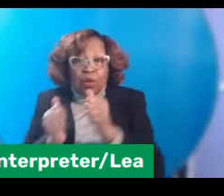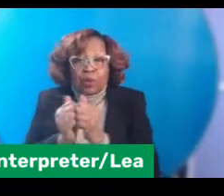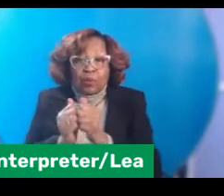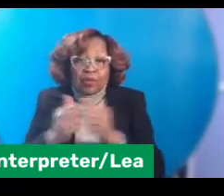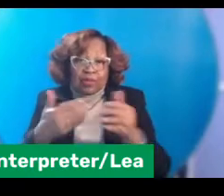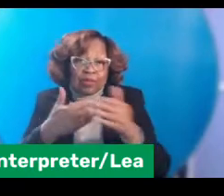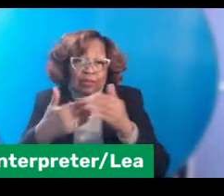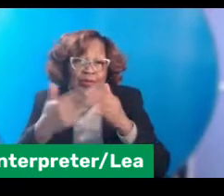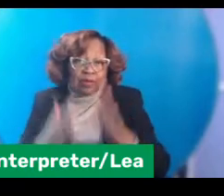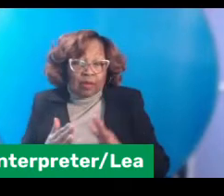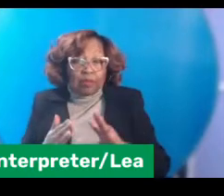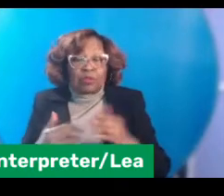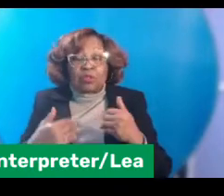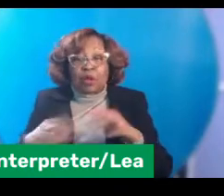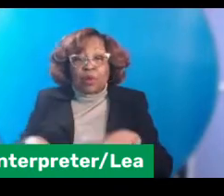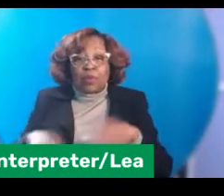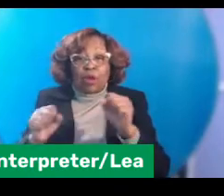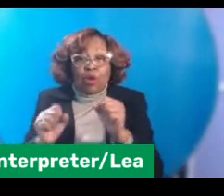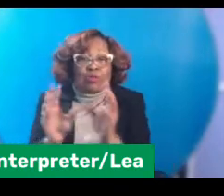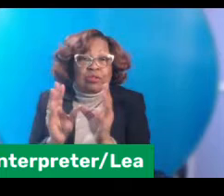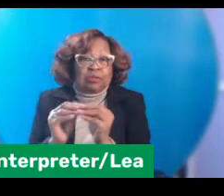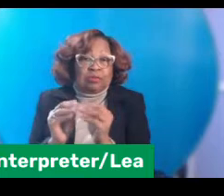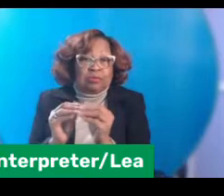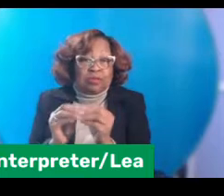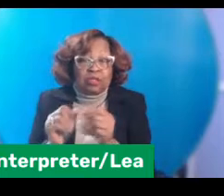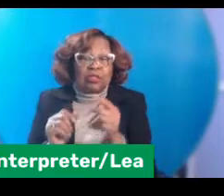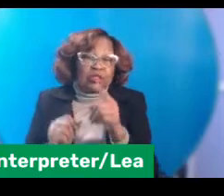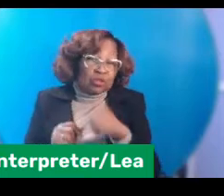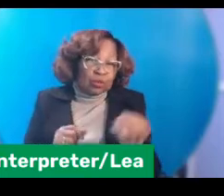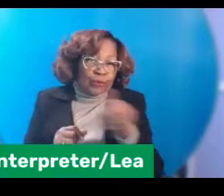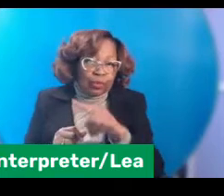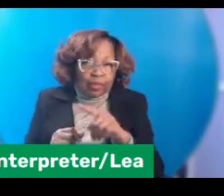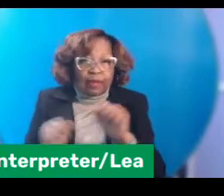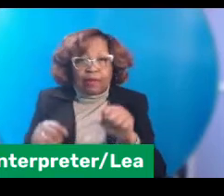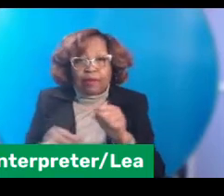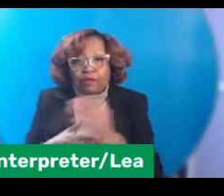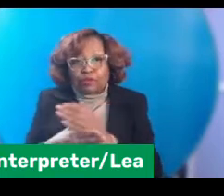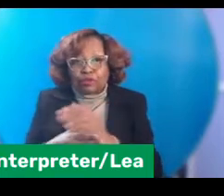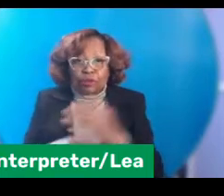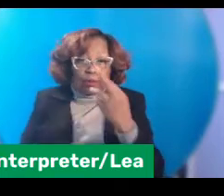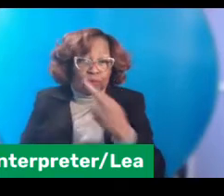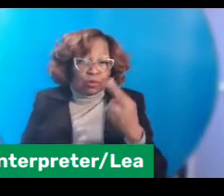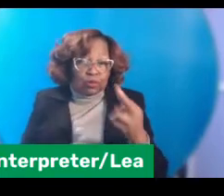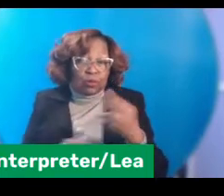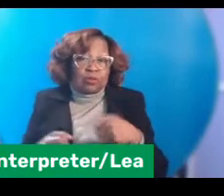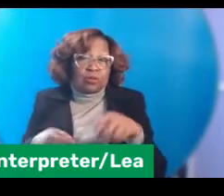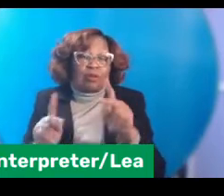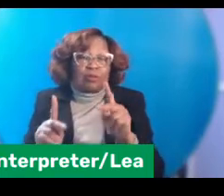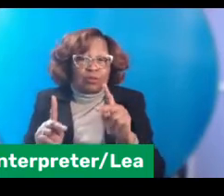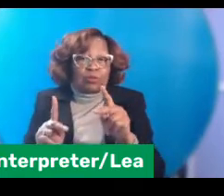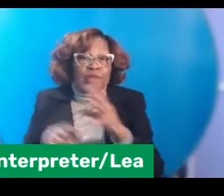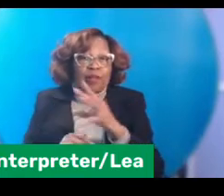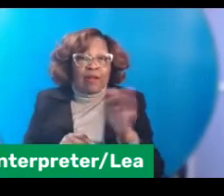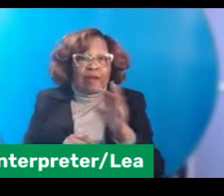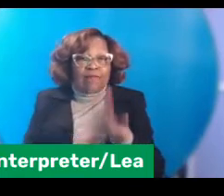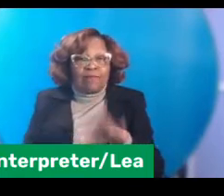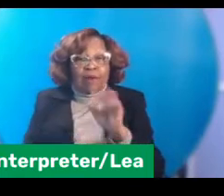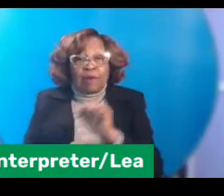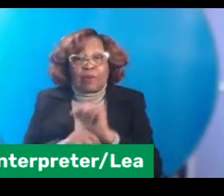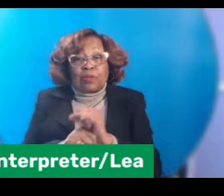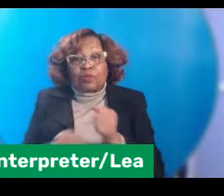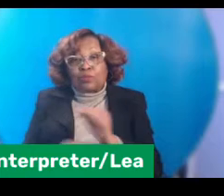for the community gardeners on a regular basis so that they can share about resources and opportunities and find ways to work